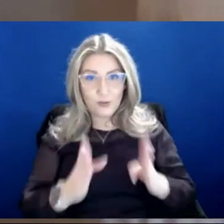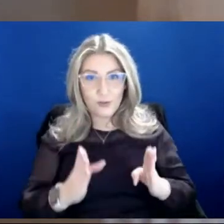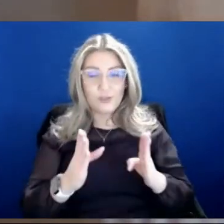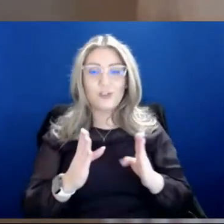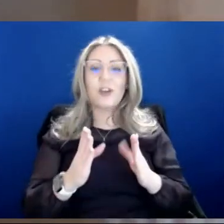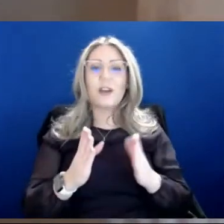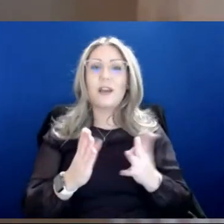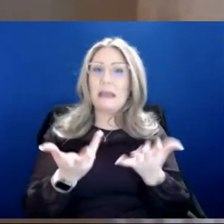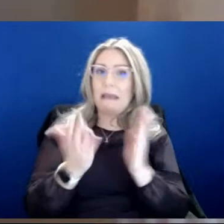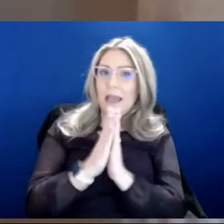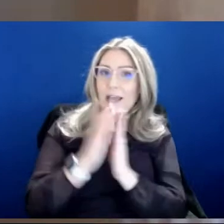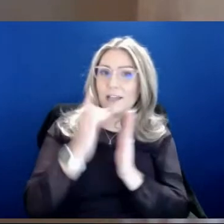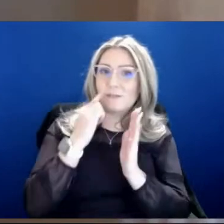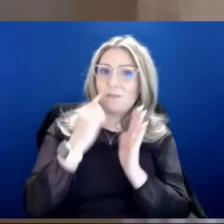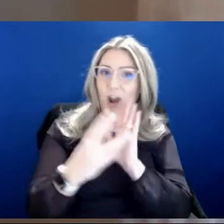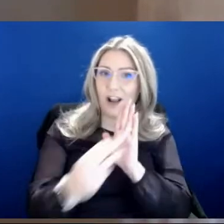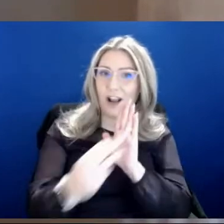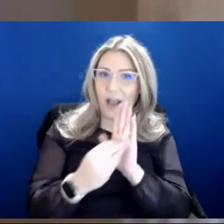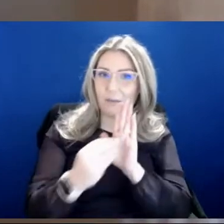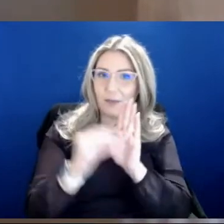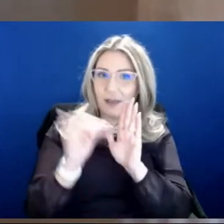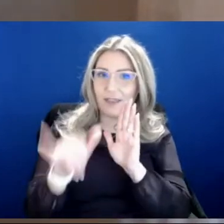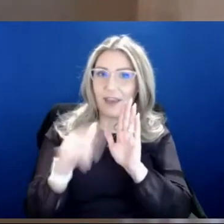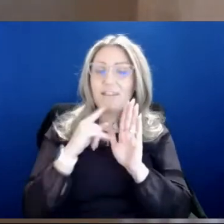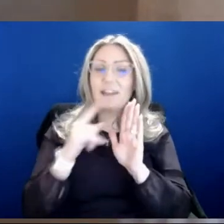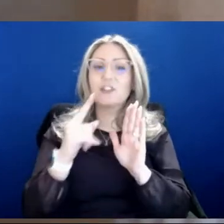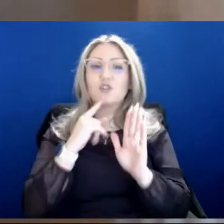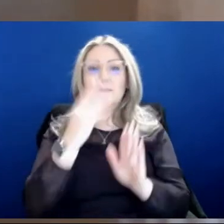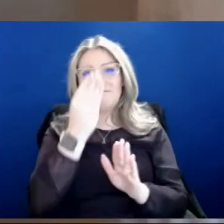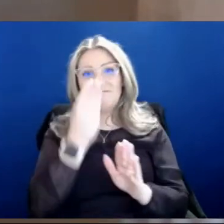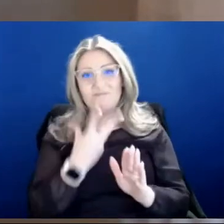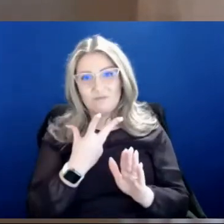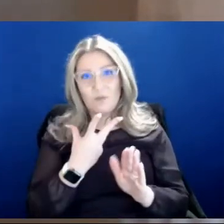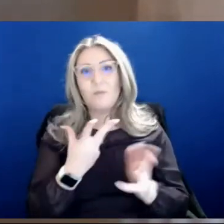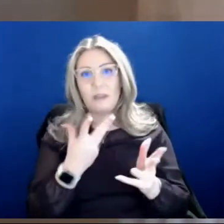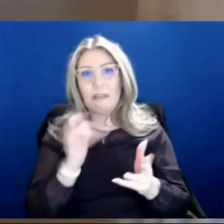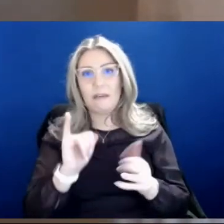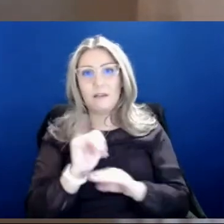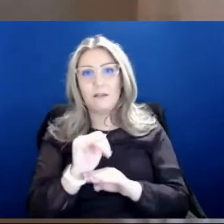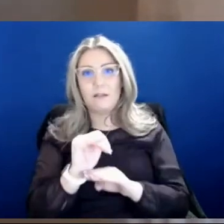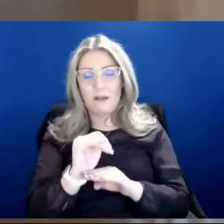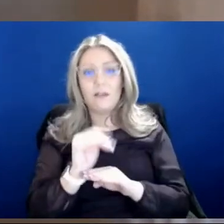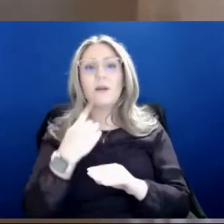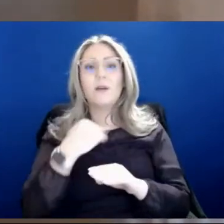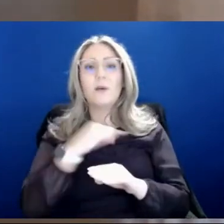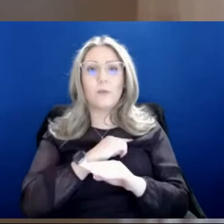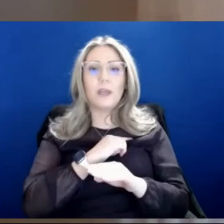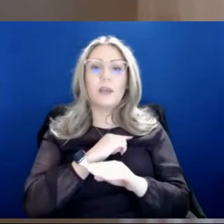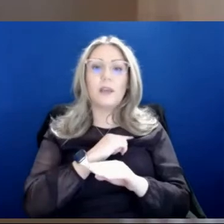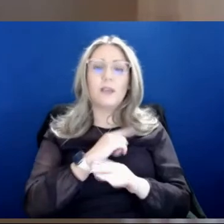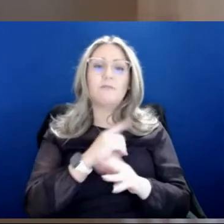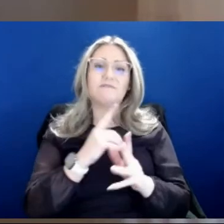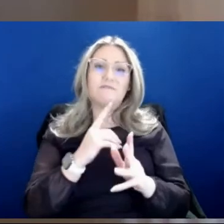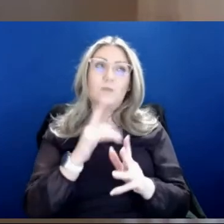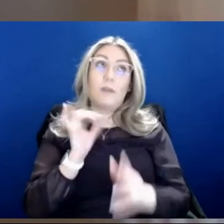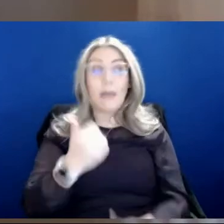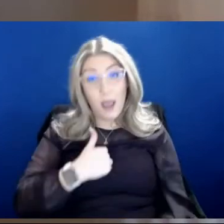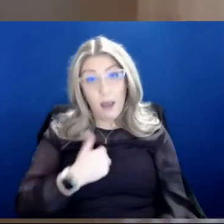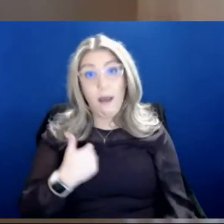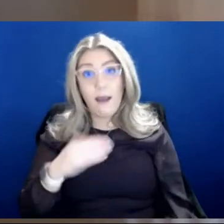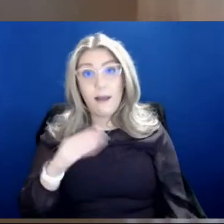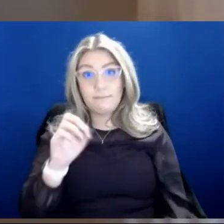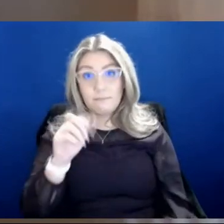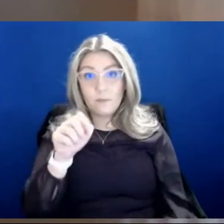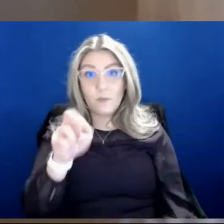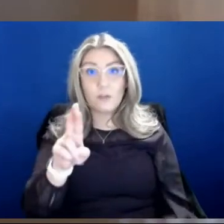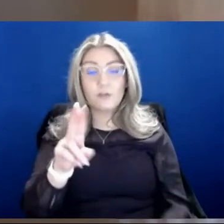asked for a copy of that, and she broke the news to me that night that I had cancer. And then